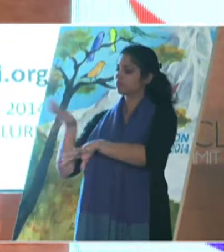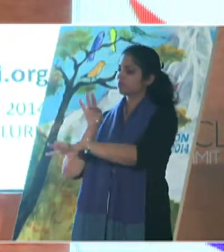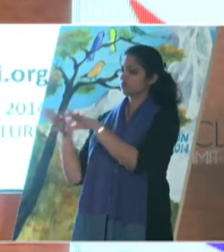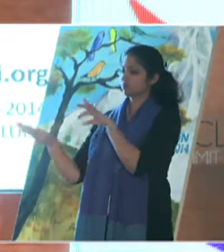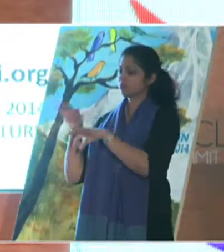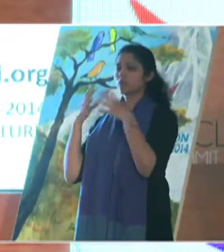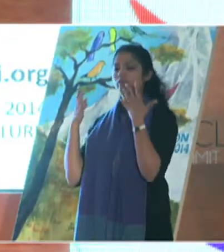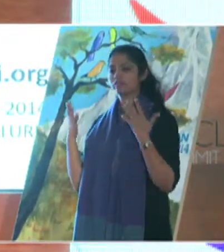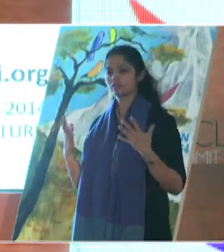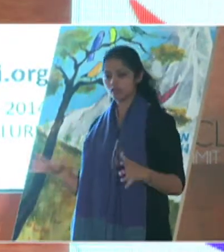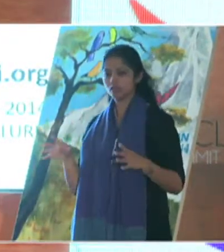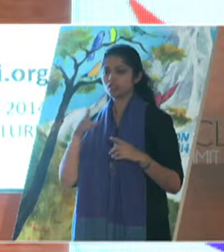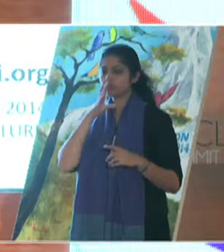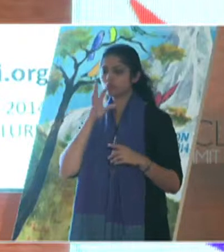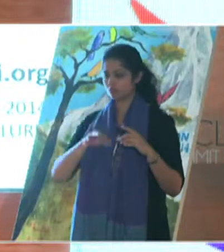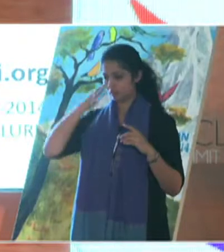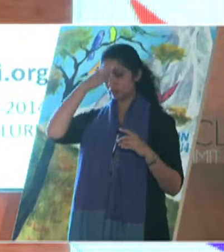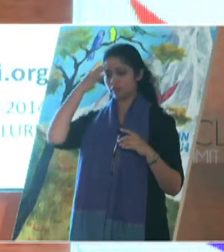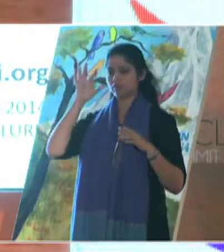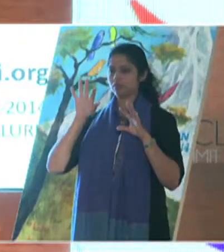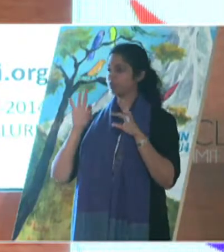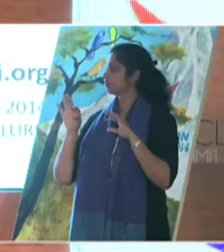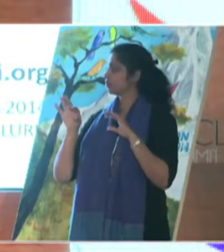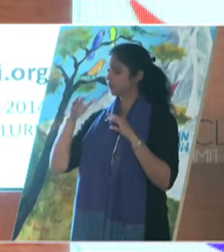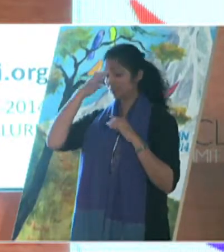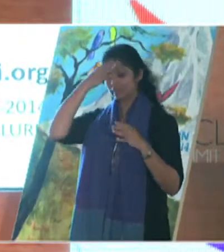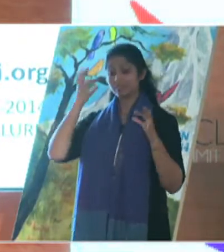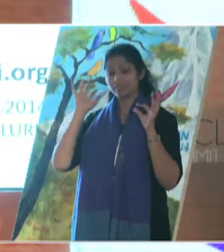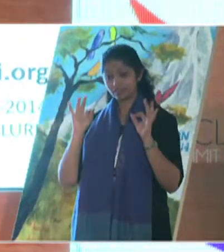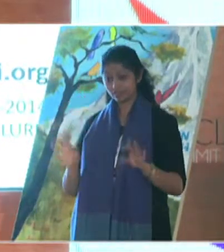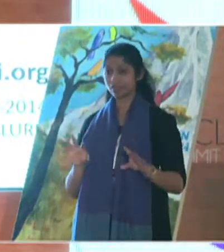leave out a great opportunity to solve problems